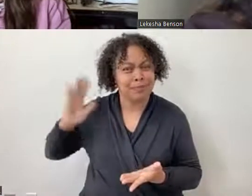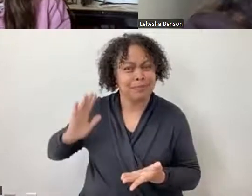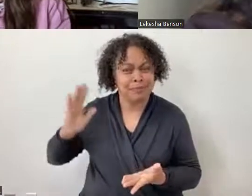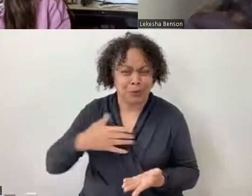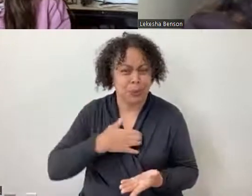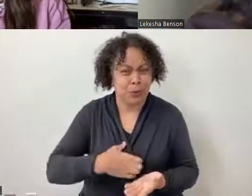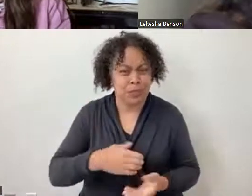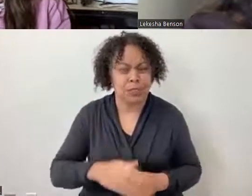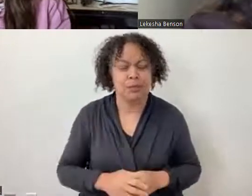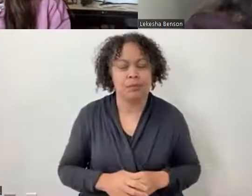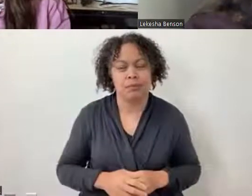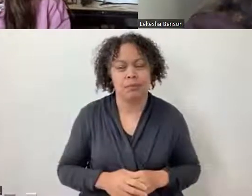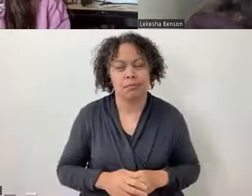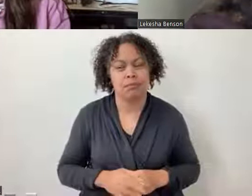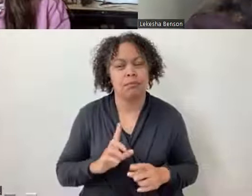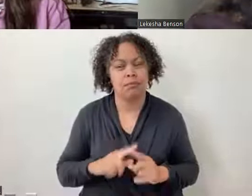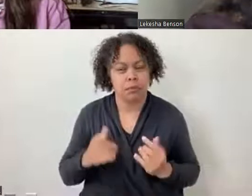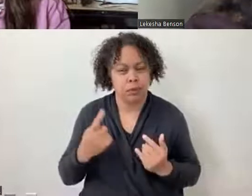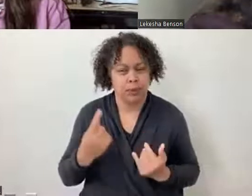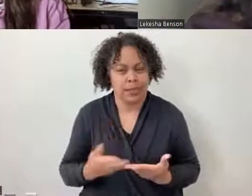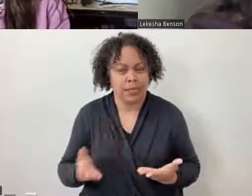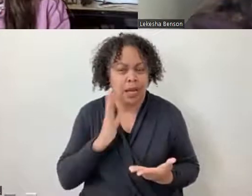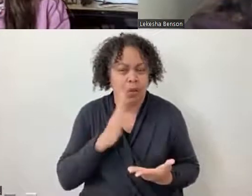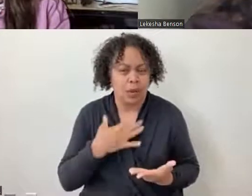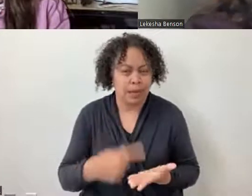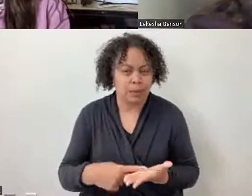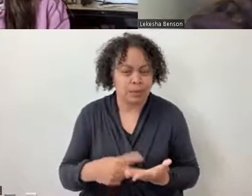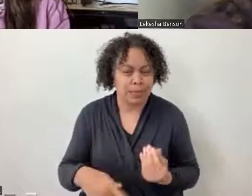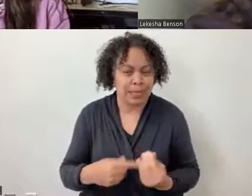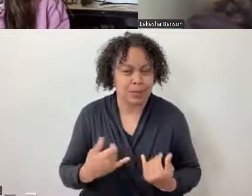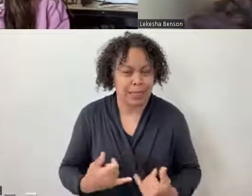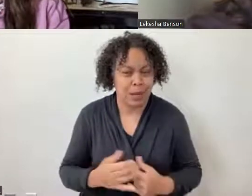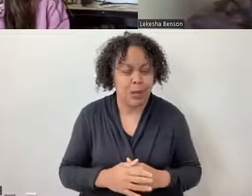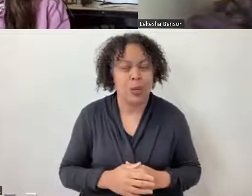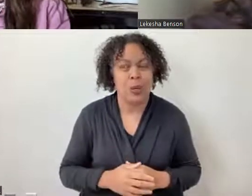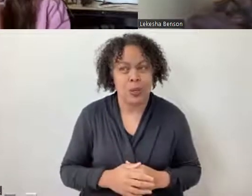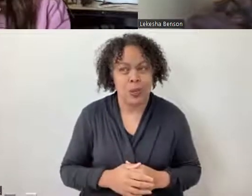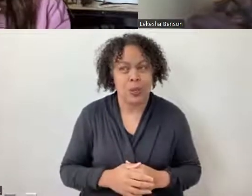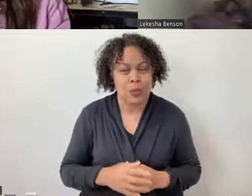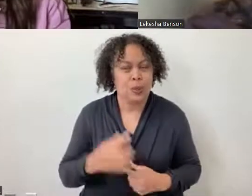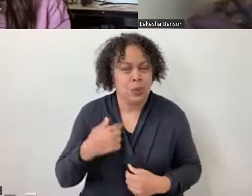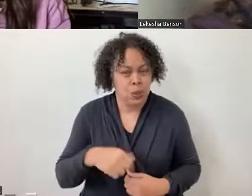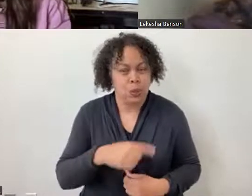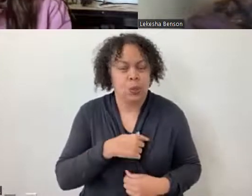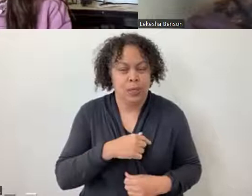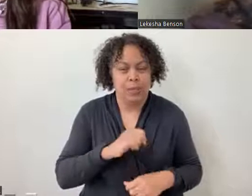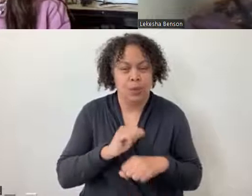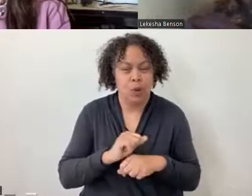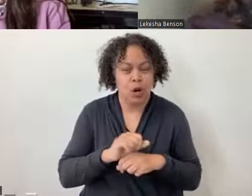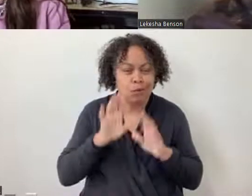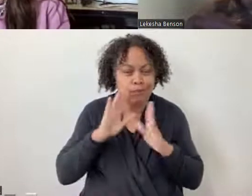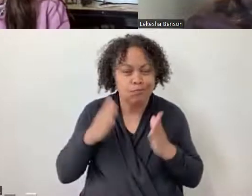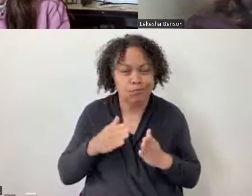that I want to talk about is we work primarily with immigrants and